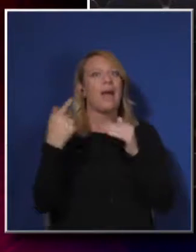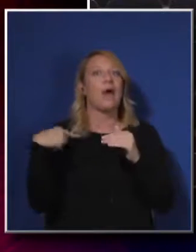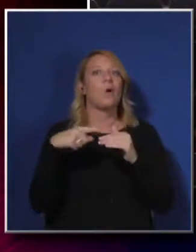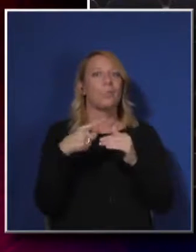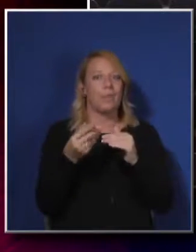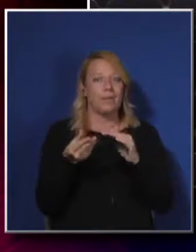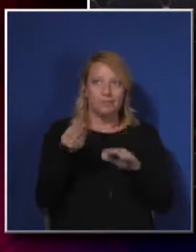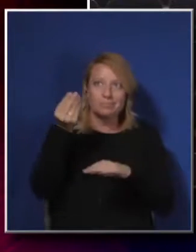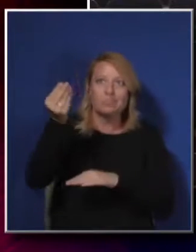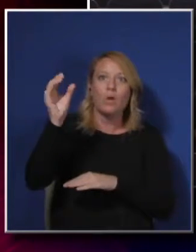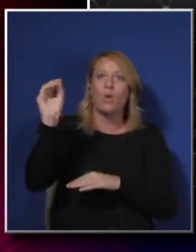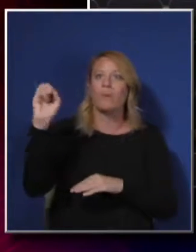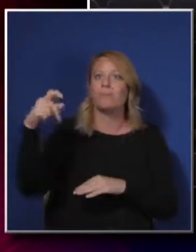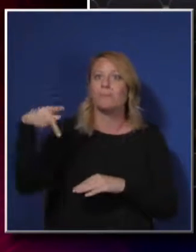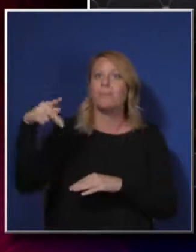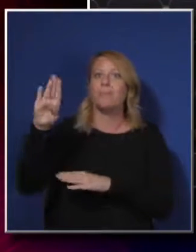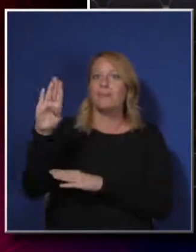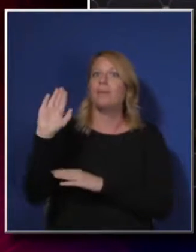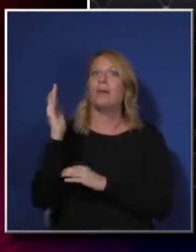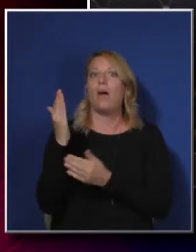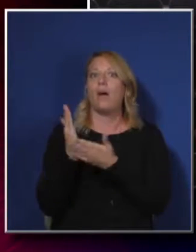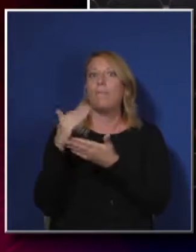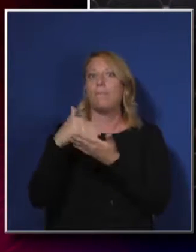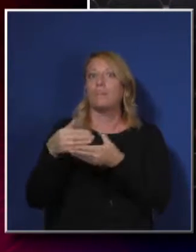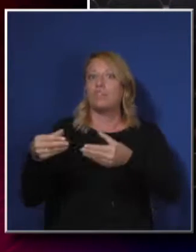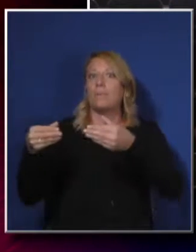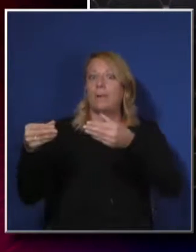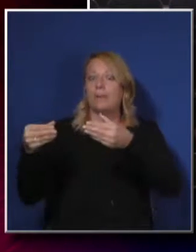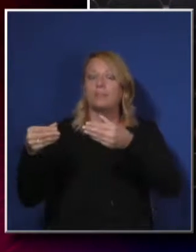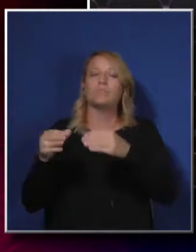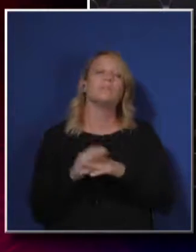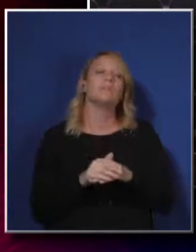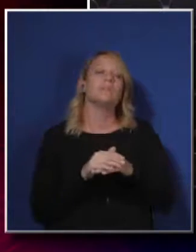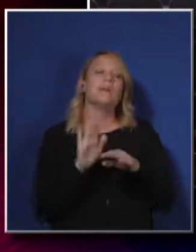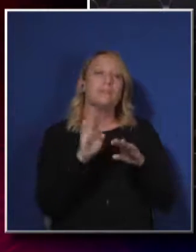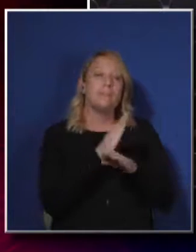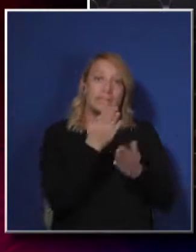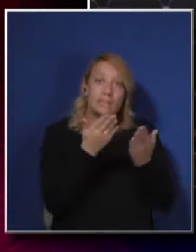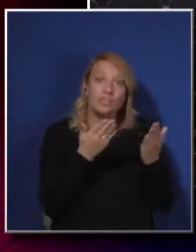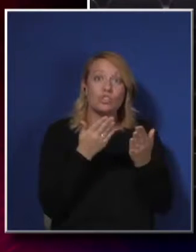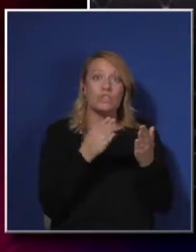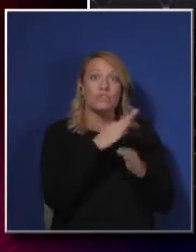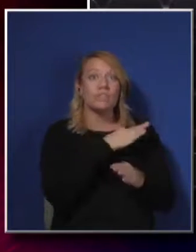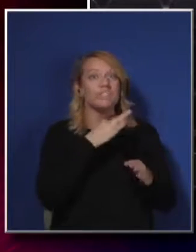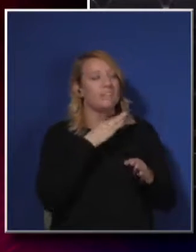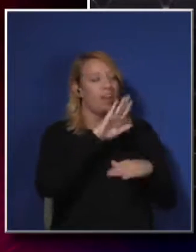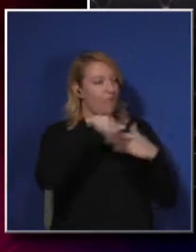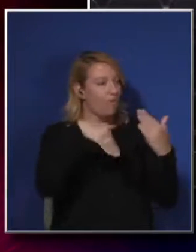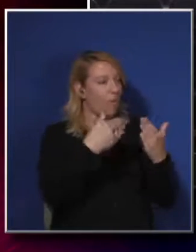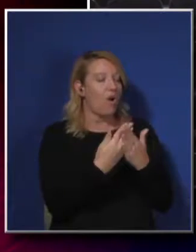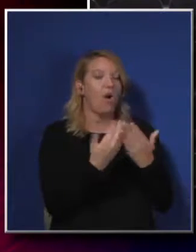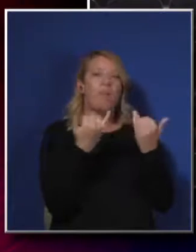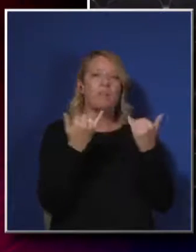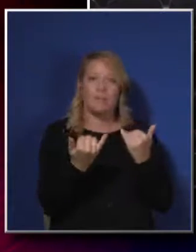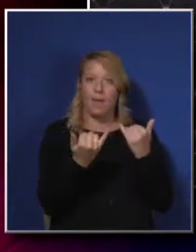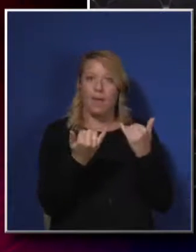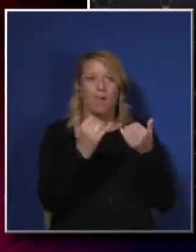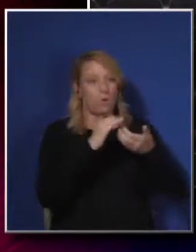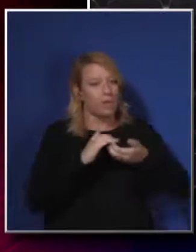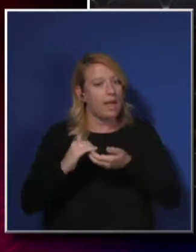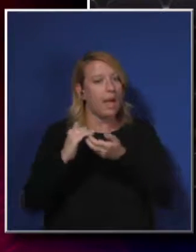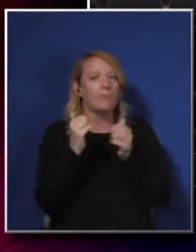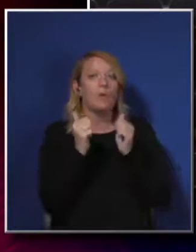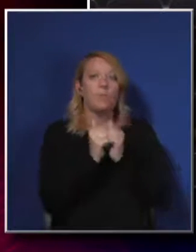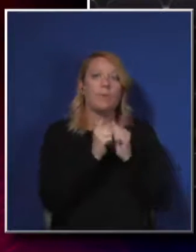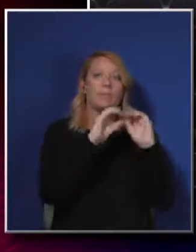package to OSPB. And as a whole, the business services staff continue to collaborate with internal